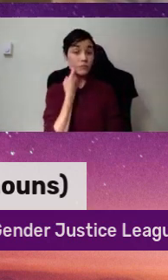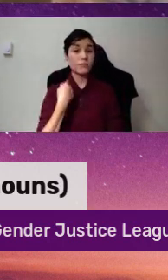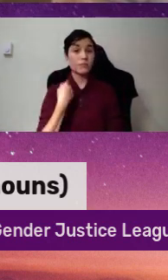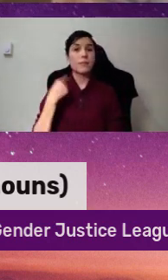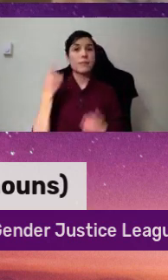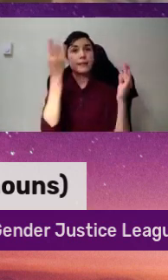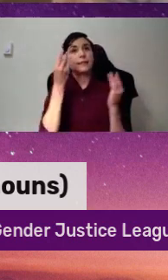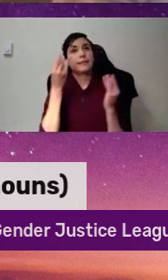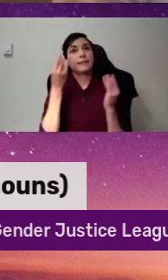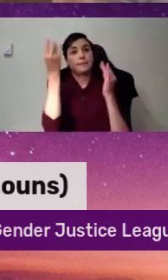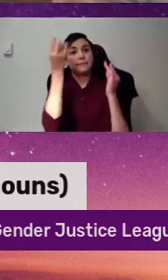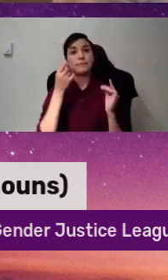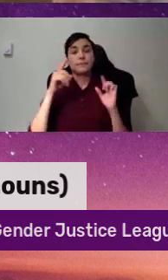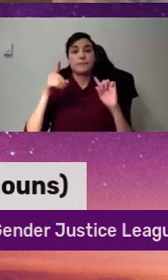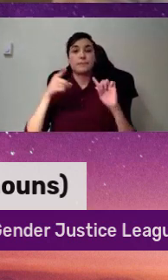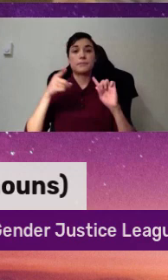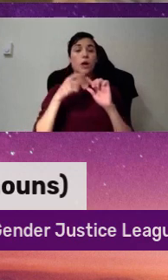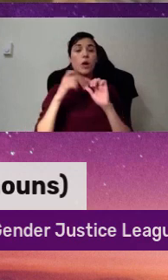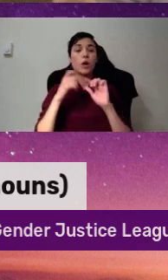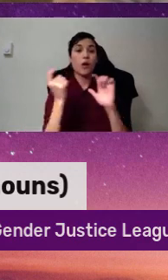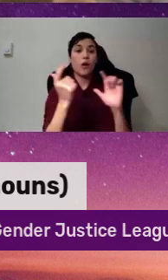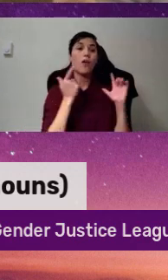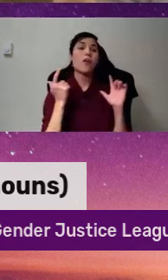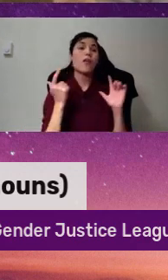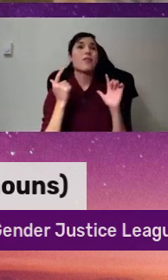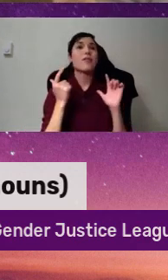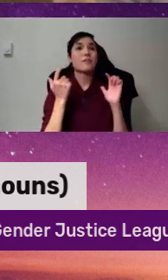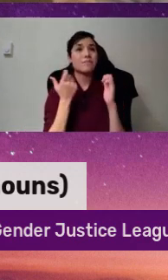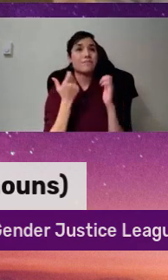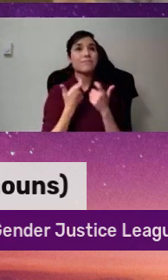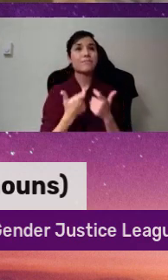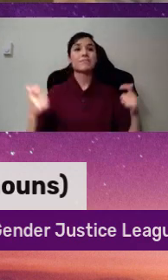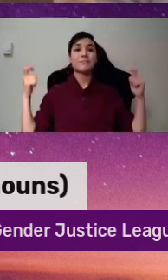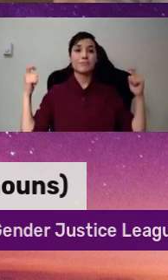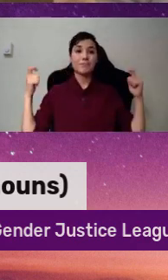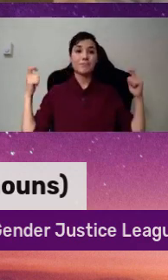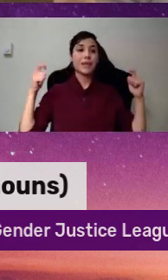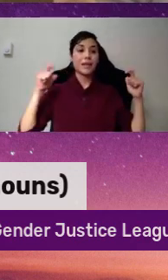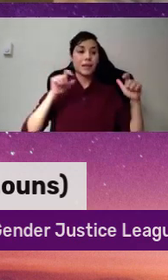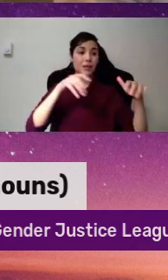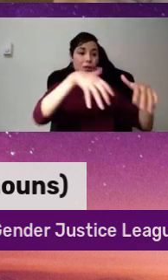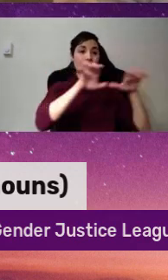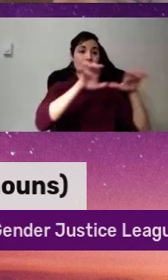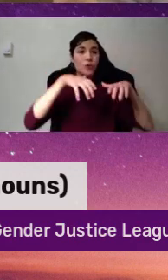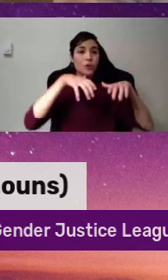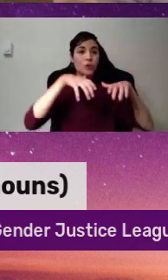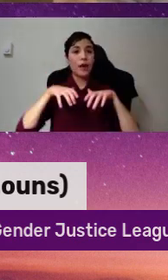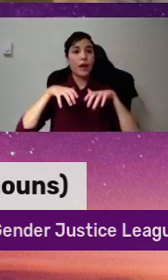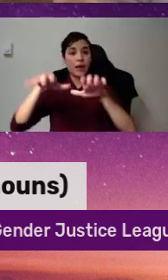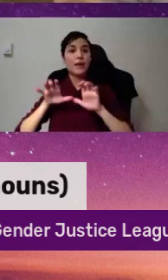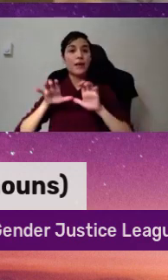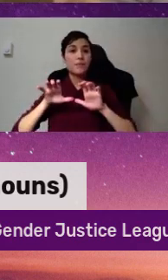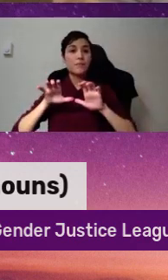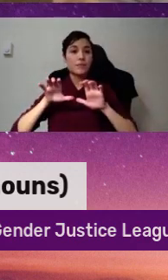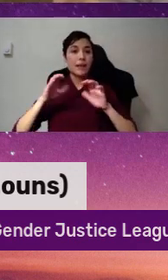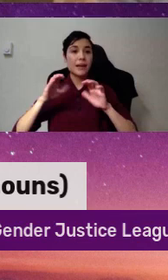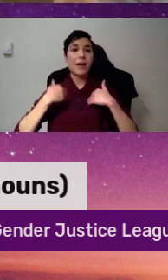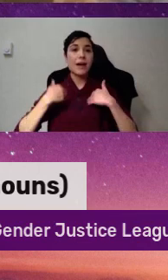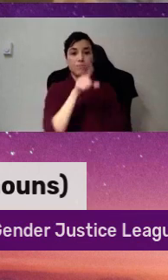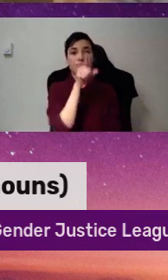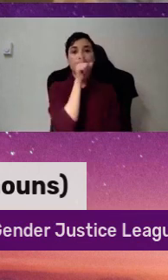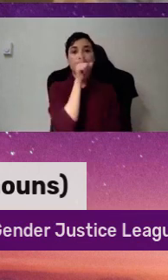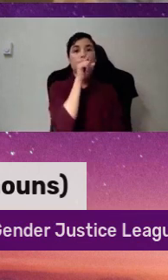of unmarked grave sites found with Indigenous children, both in the UK, Canada, and here on